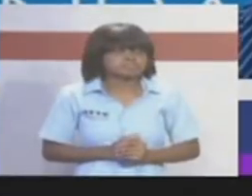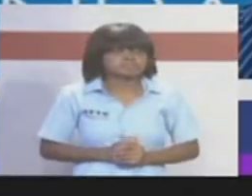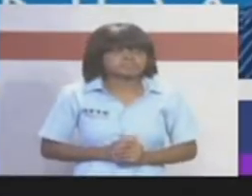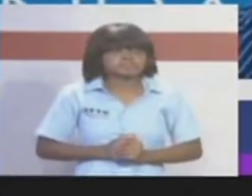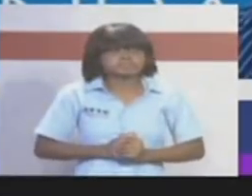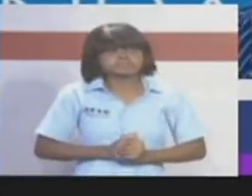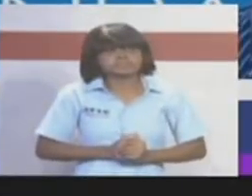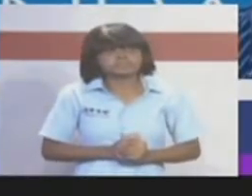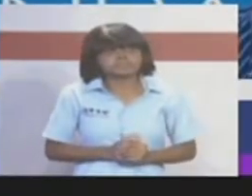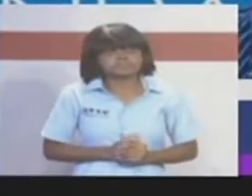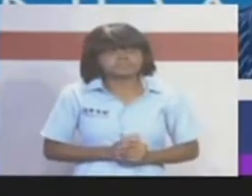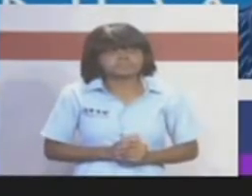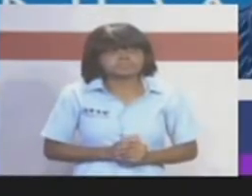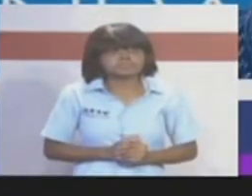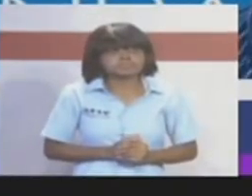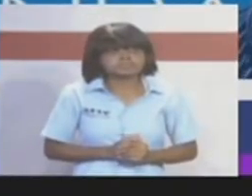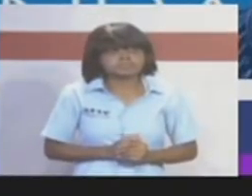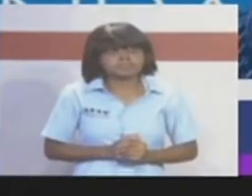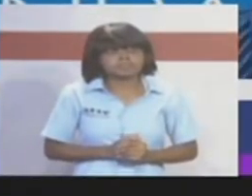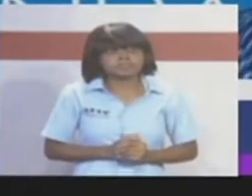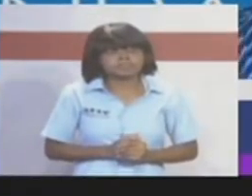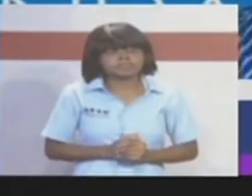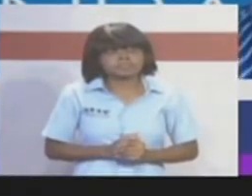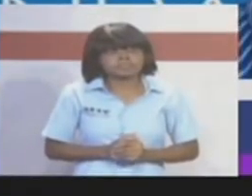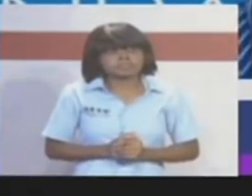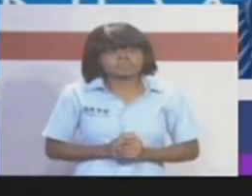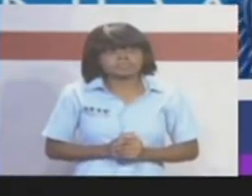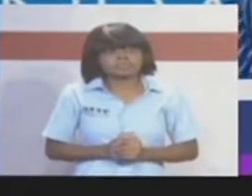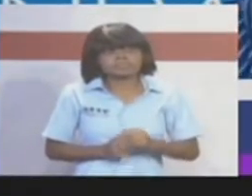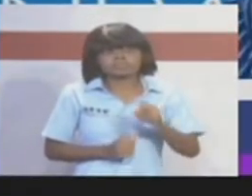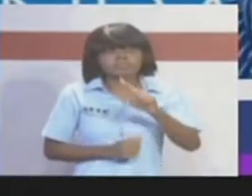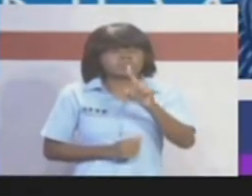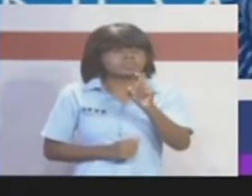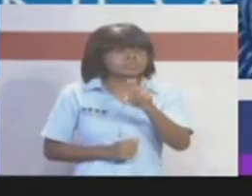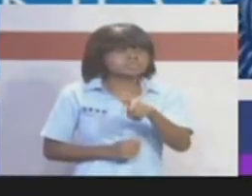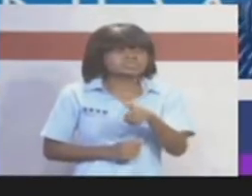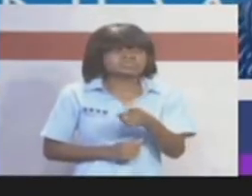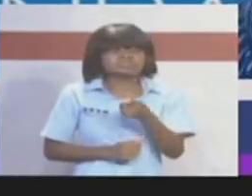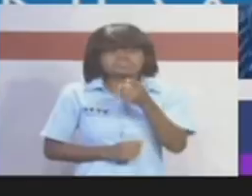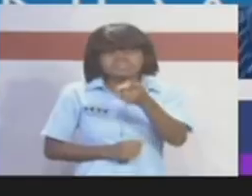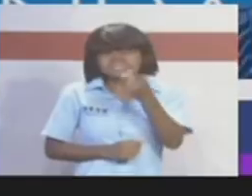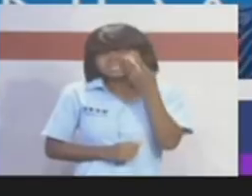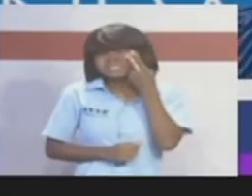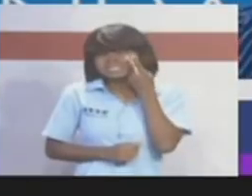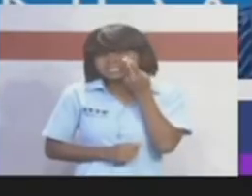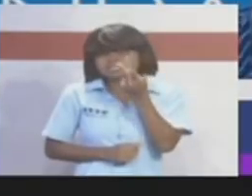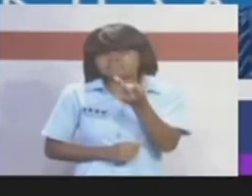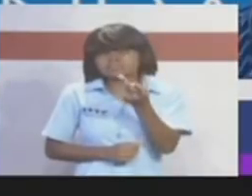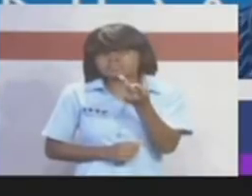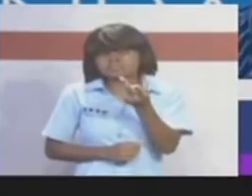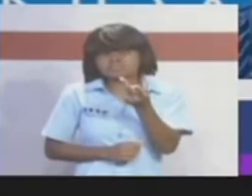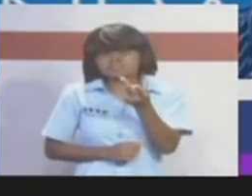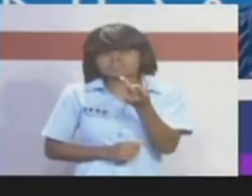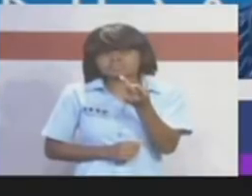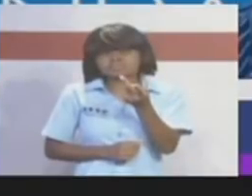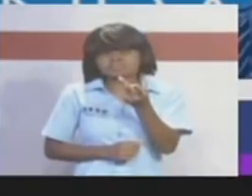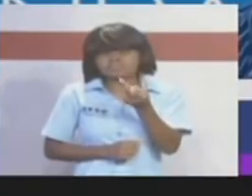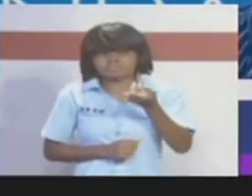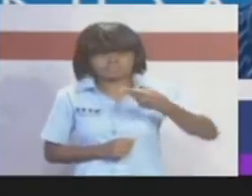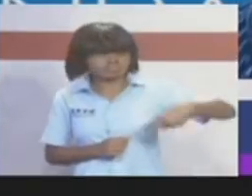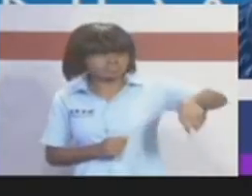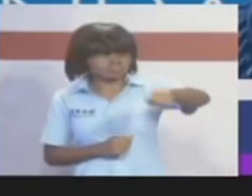Burgess, do you see a stigmatization or within